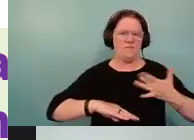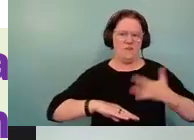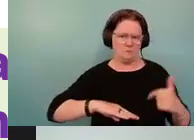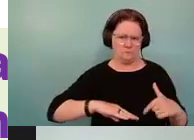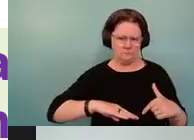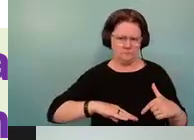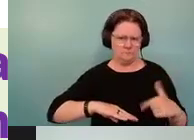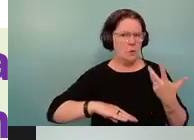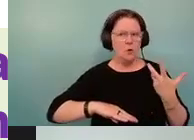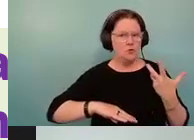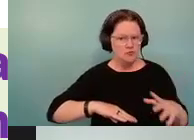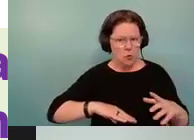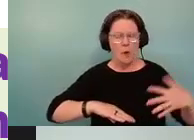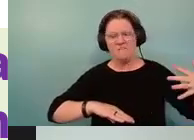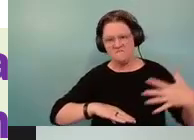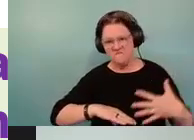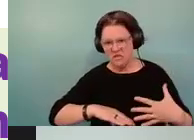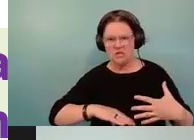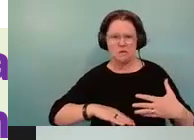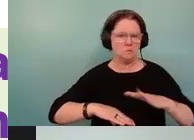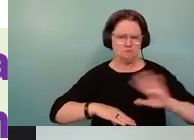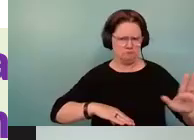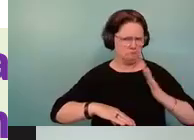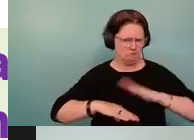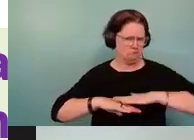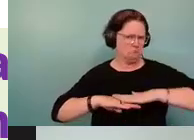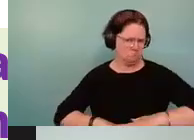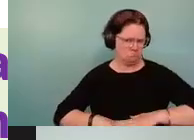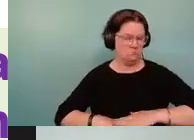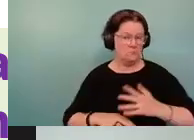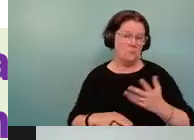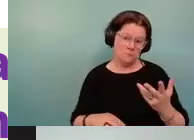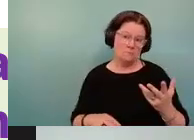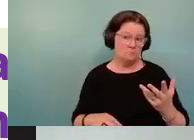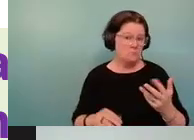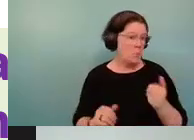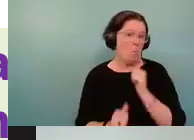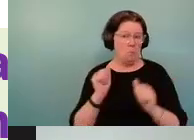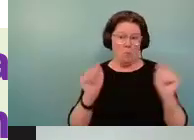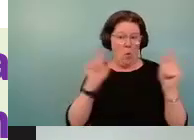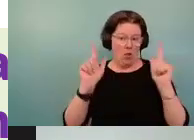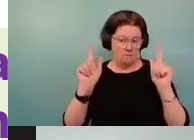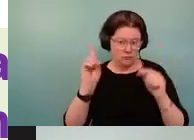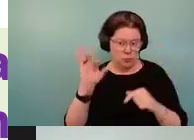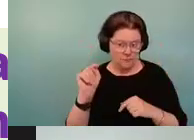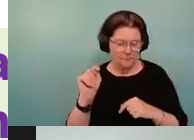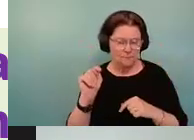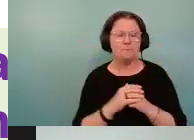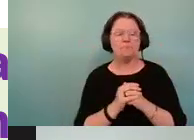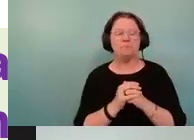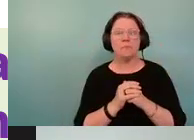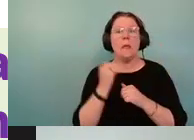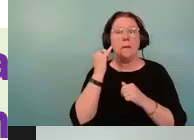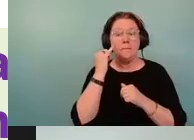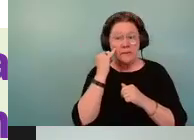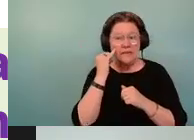We don't want to deal with the fears or whatever's coming out of that. And that's pretty typical for all of us. But every time we go